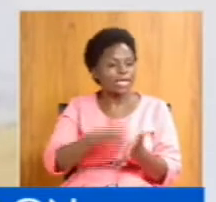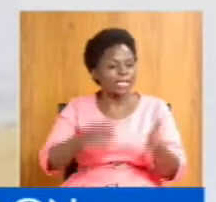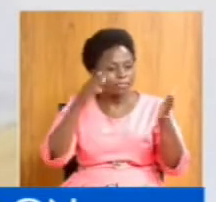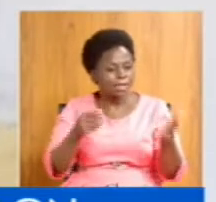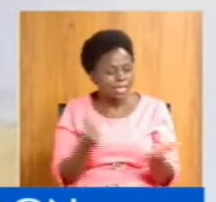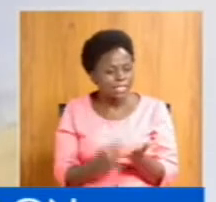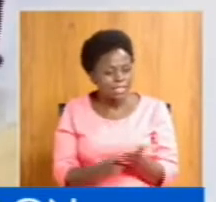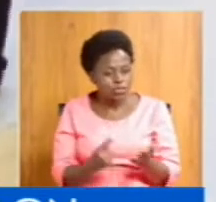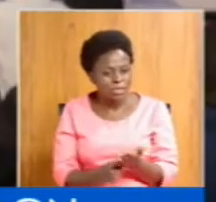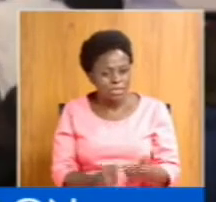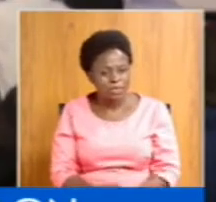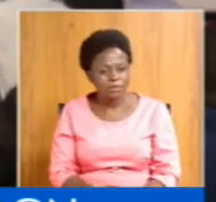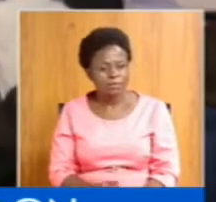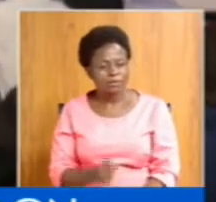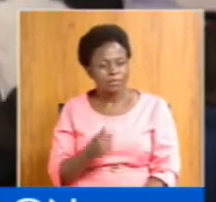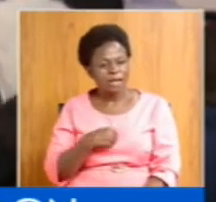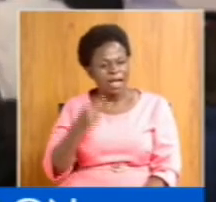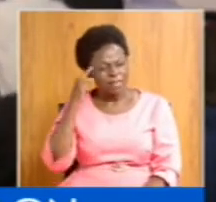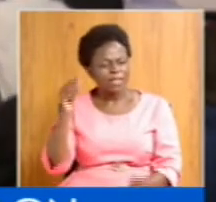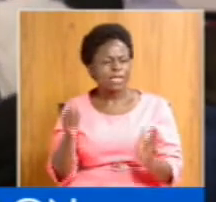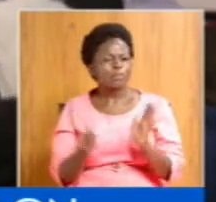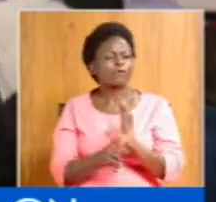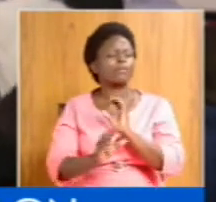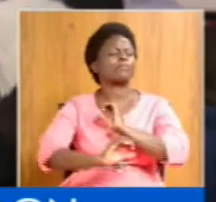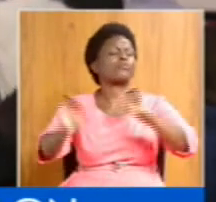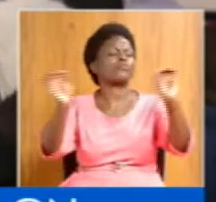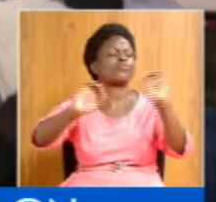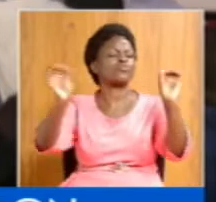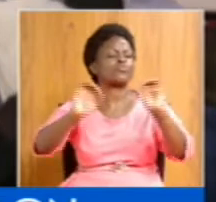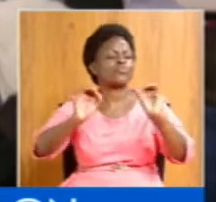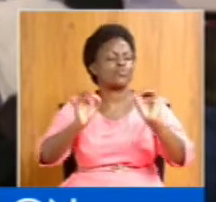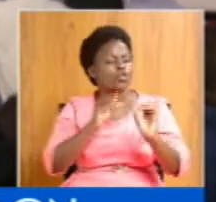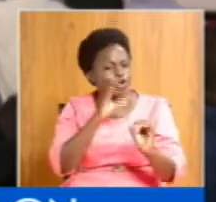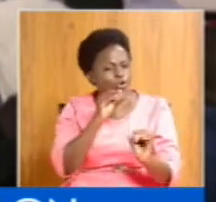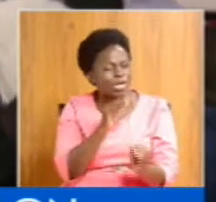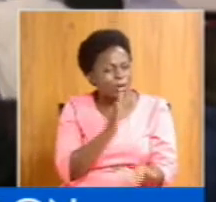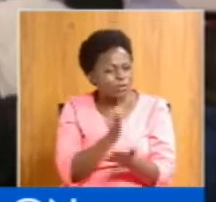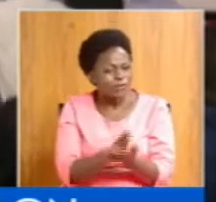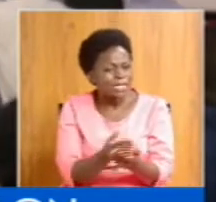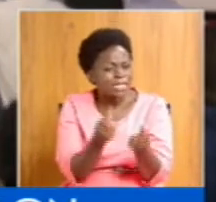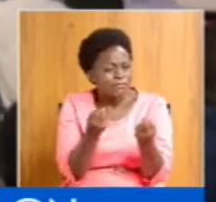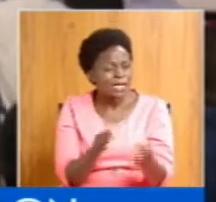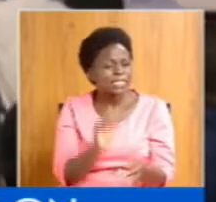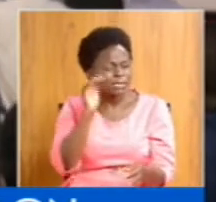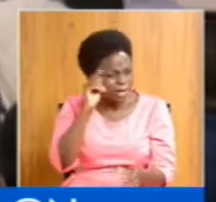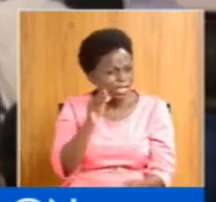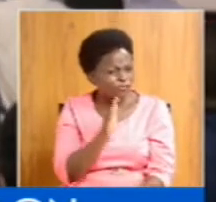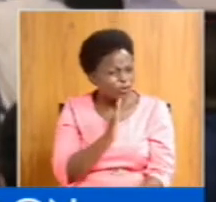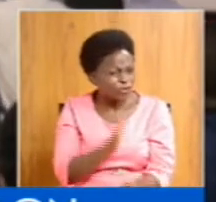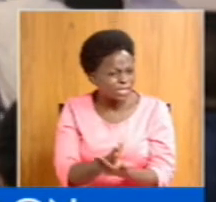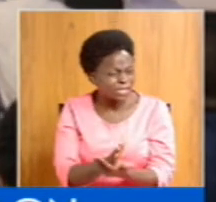in Uganda. I think there is no harm in talking about facts and figures, demanding your right.